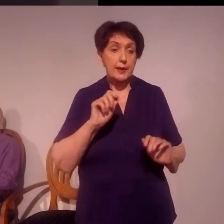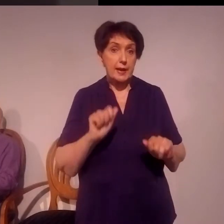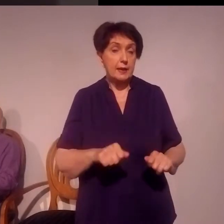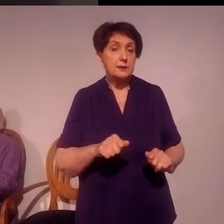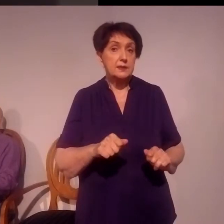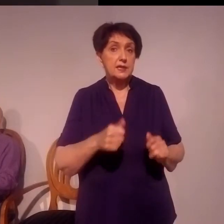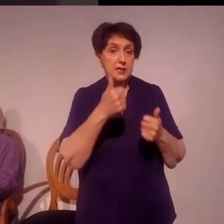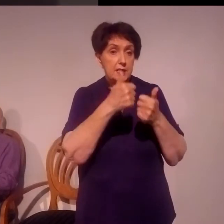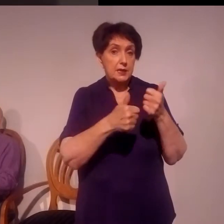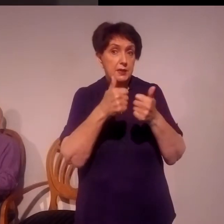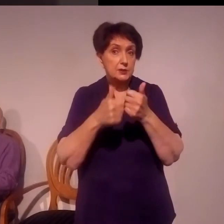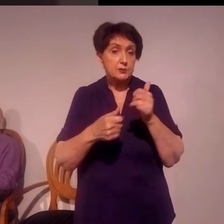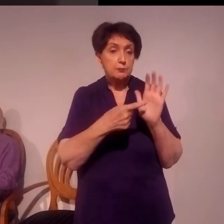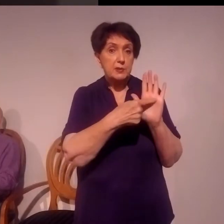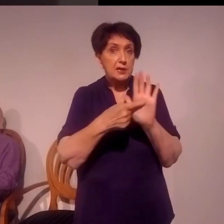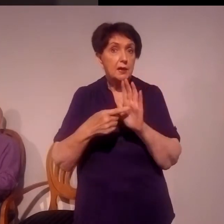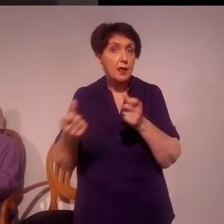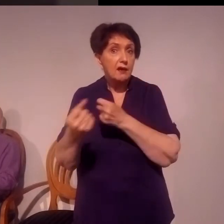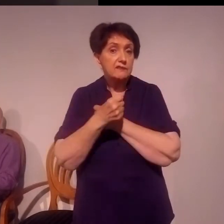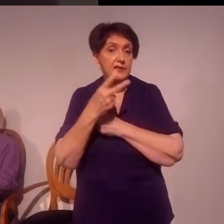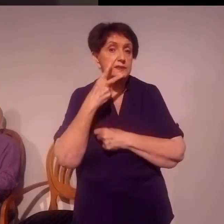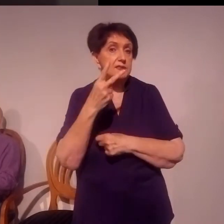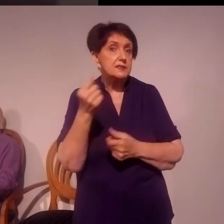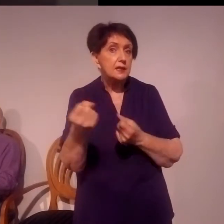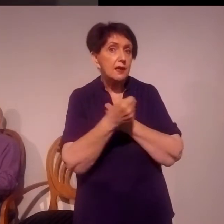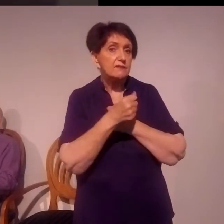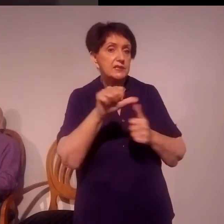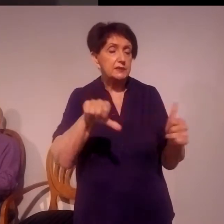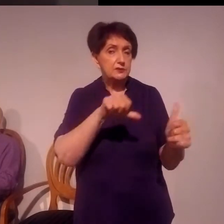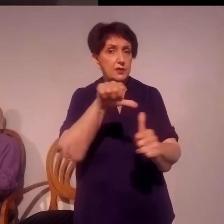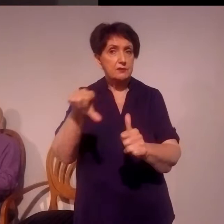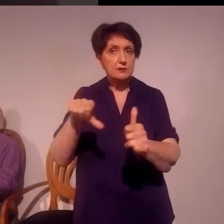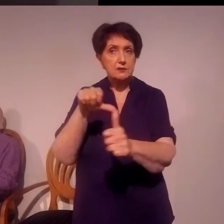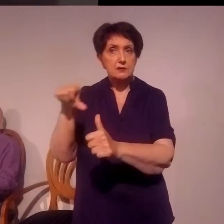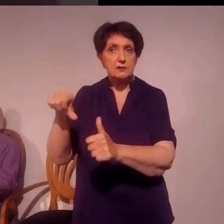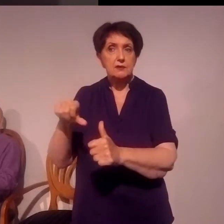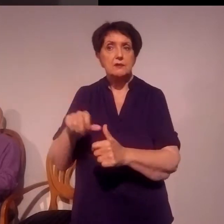love and see love in each other.